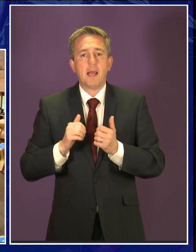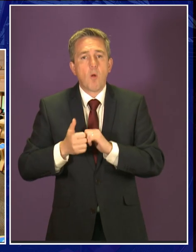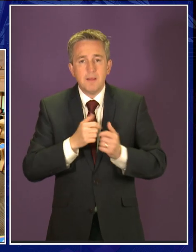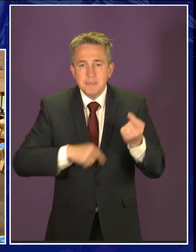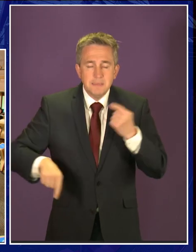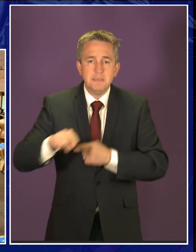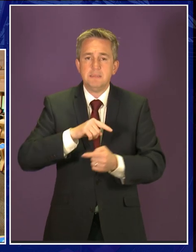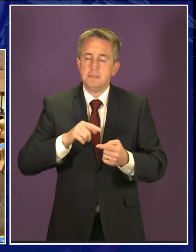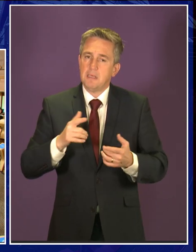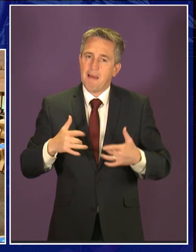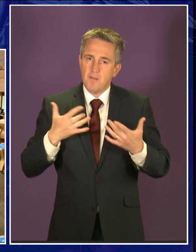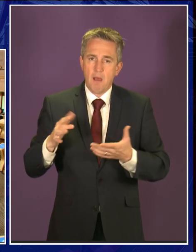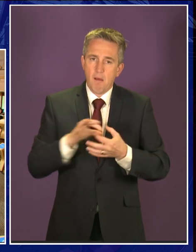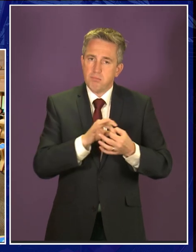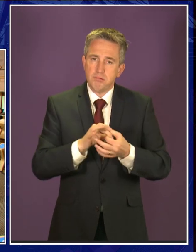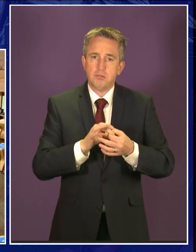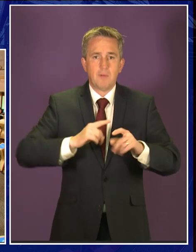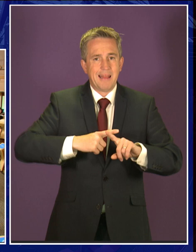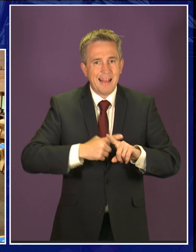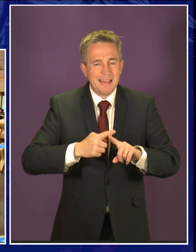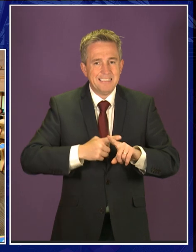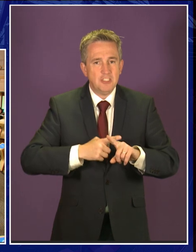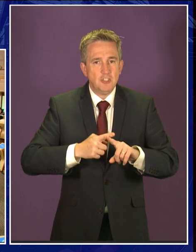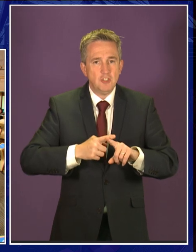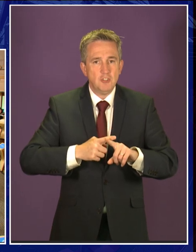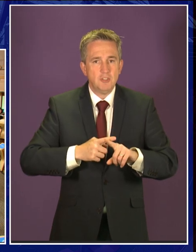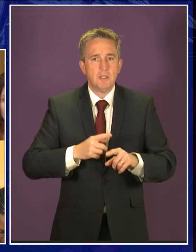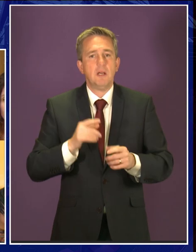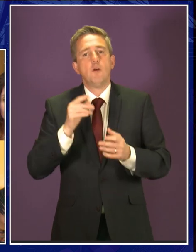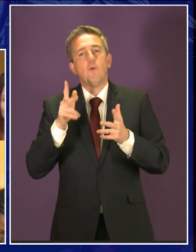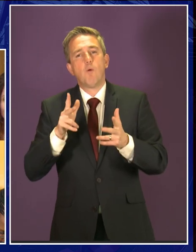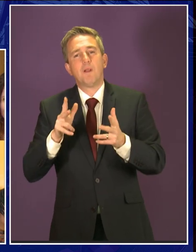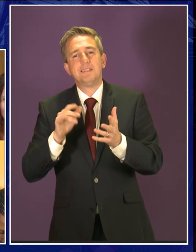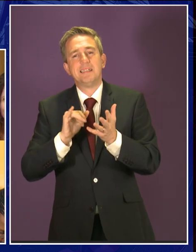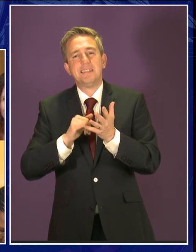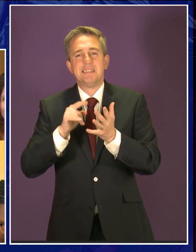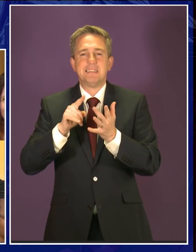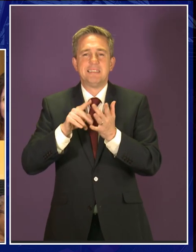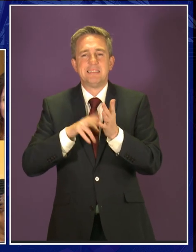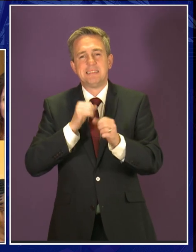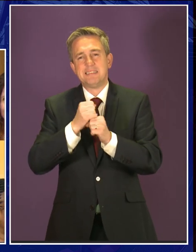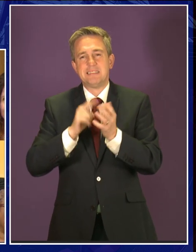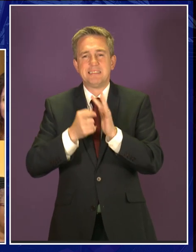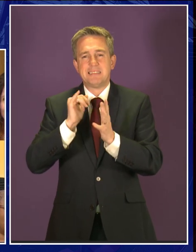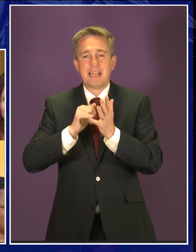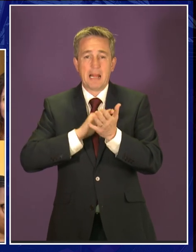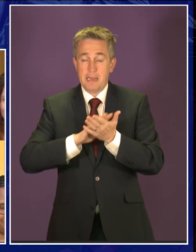with our English, colloquial English called Singlish. And we enjoy our